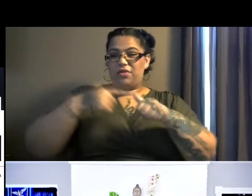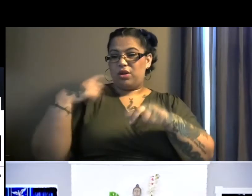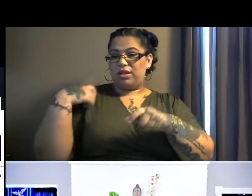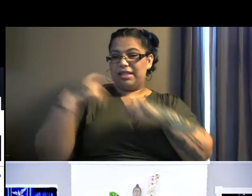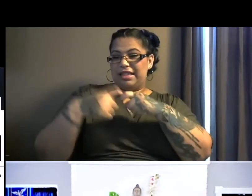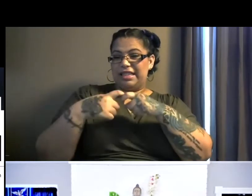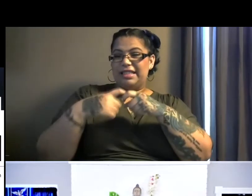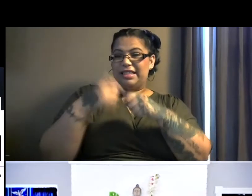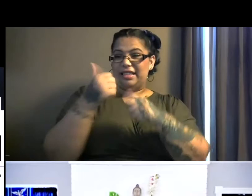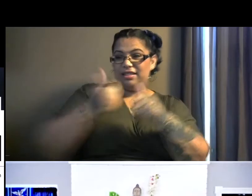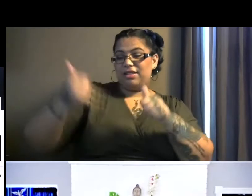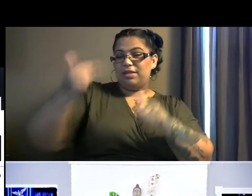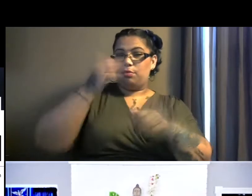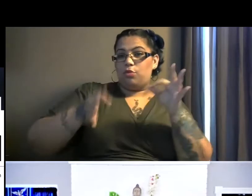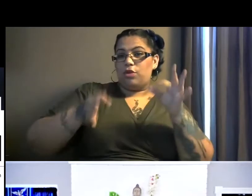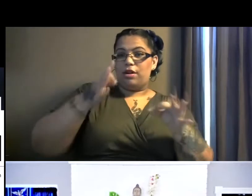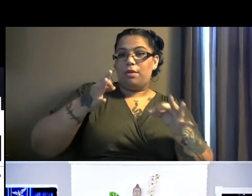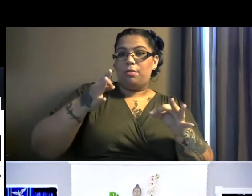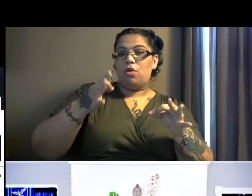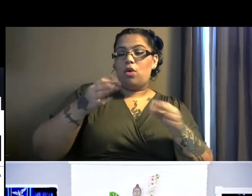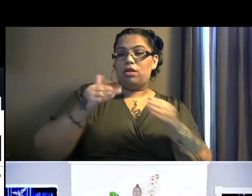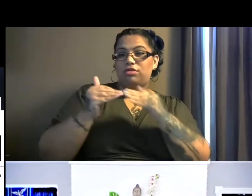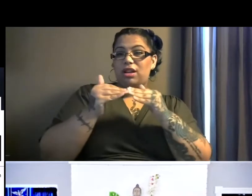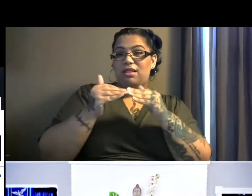justice in the U.S. history.